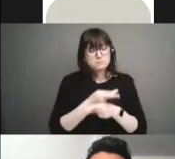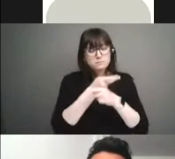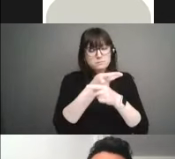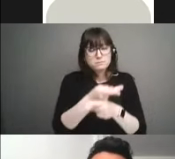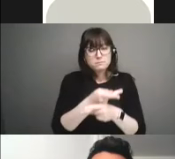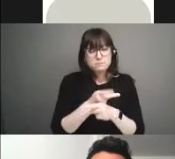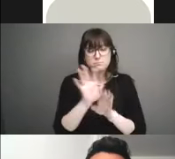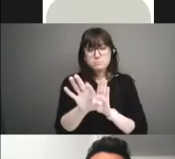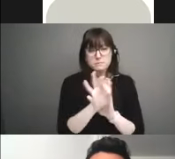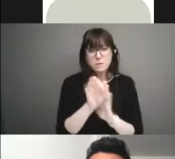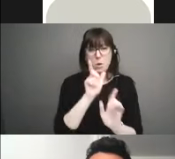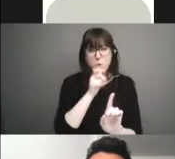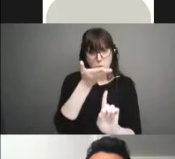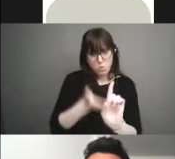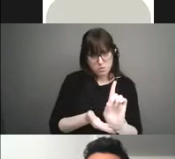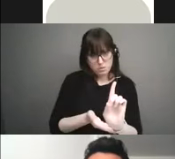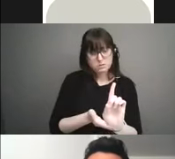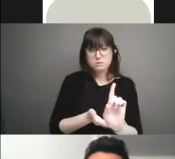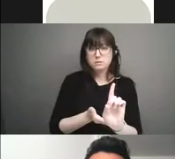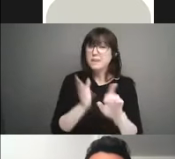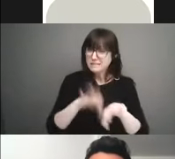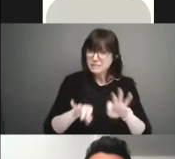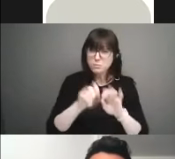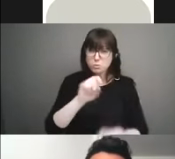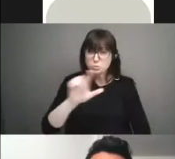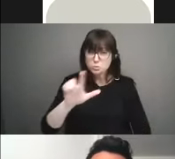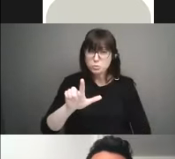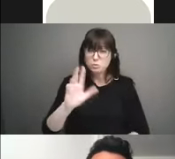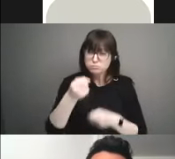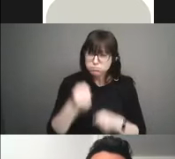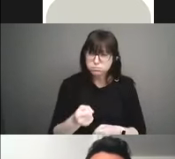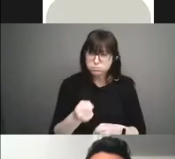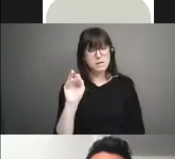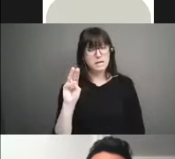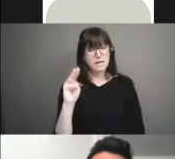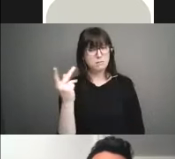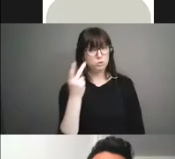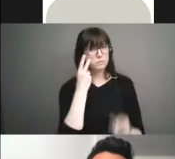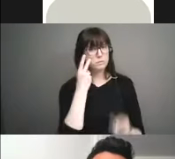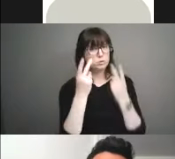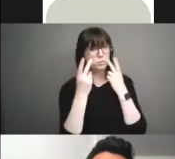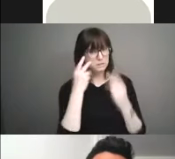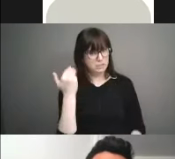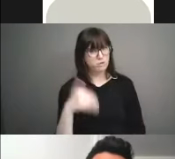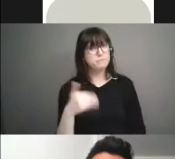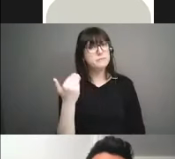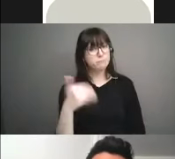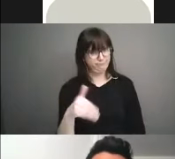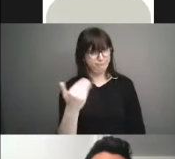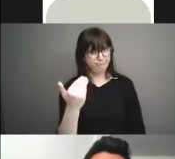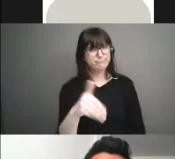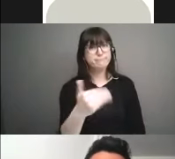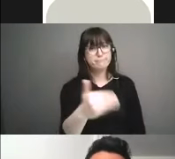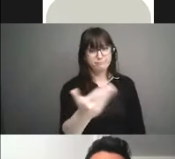appoint, because it's a tool, and Kim and I in our office see this all the time. It's a tool that can be used